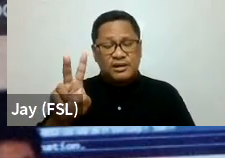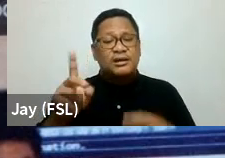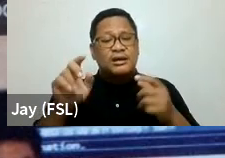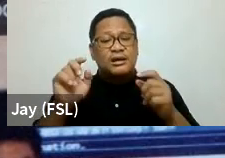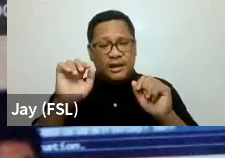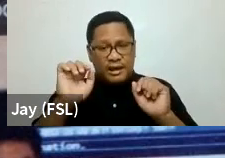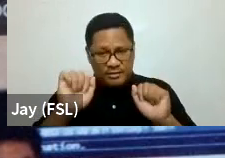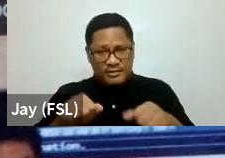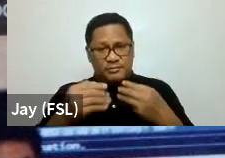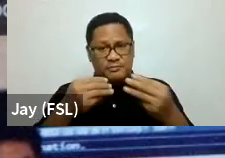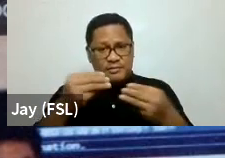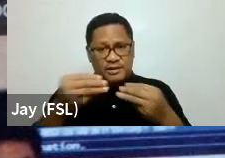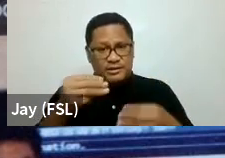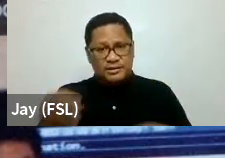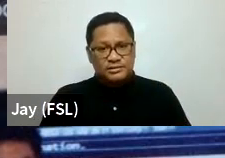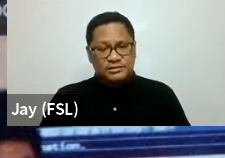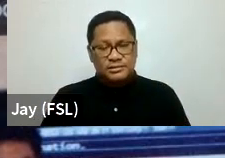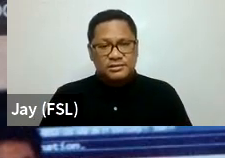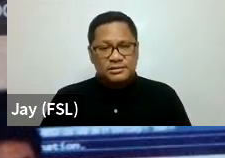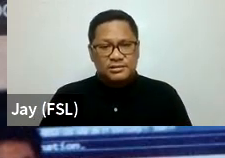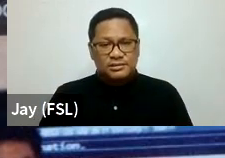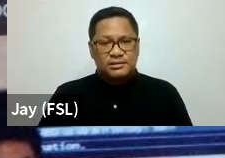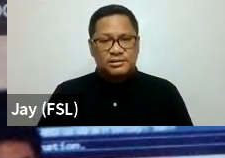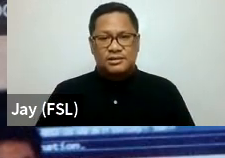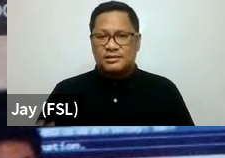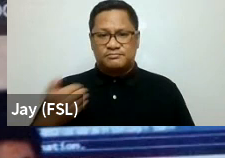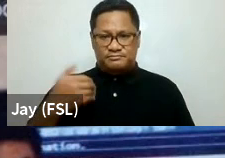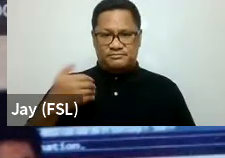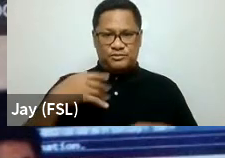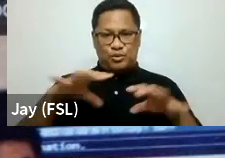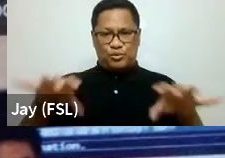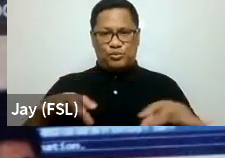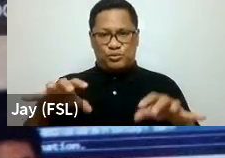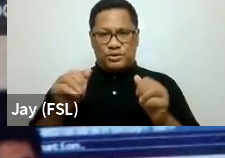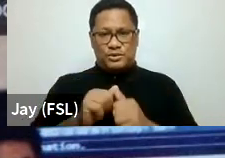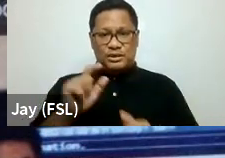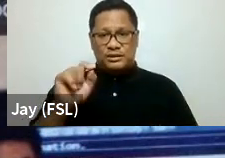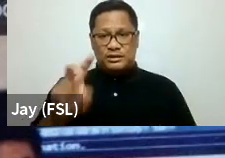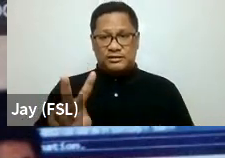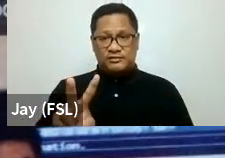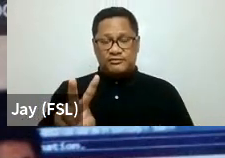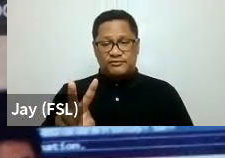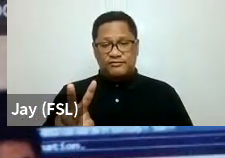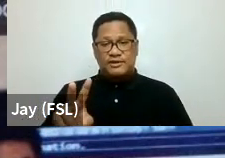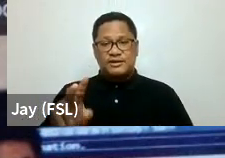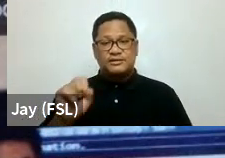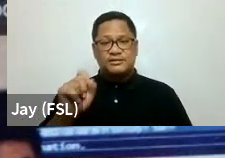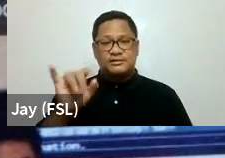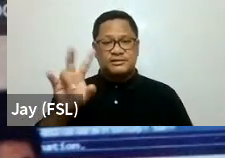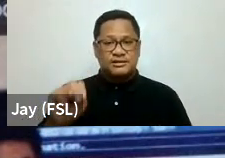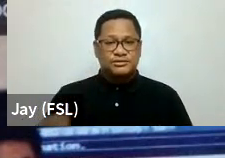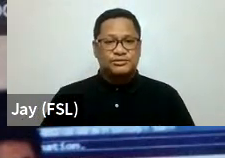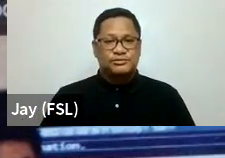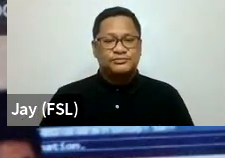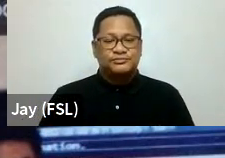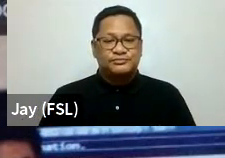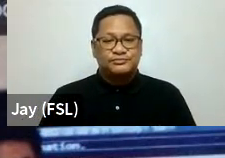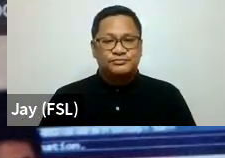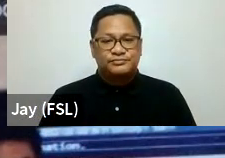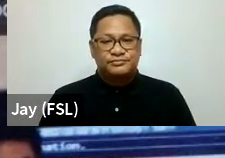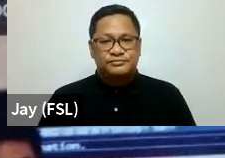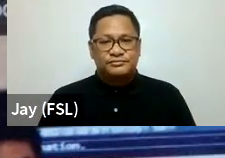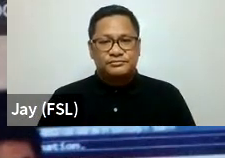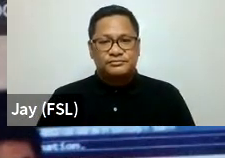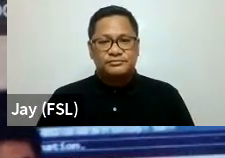I've never been in... I have never worked with a TV station. Ito, TV5 na, oh. TV5 News pa. News.